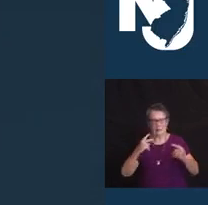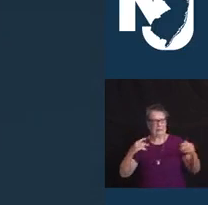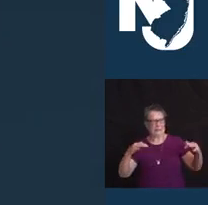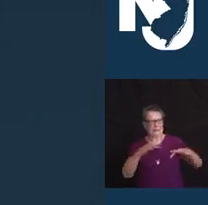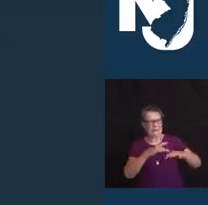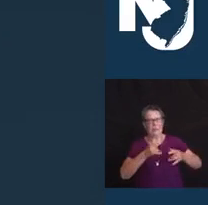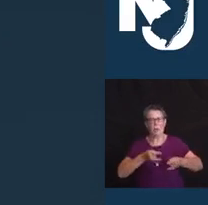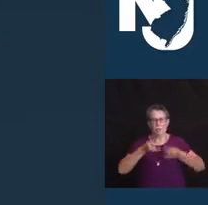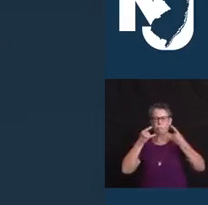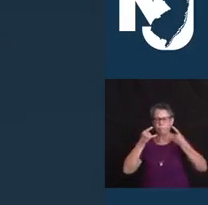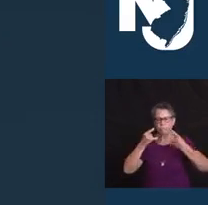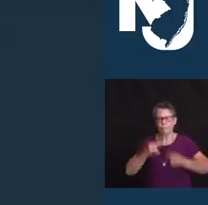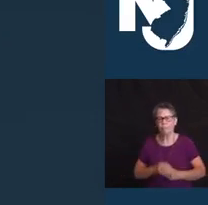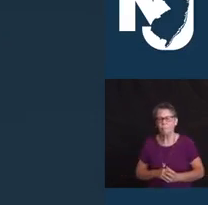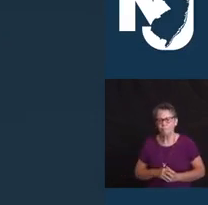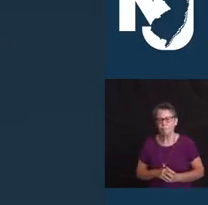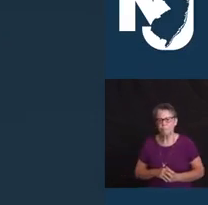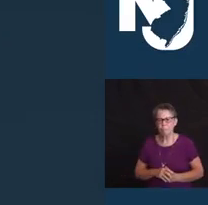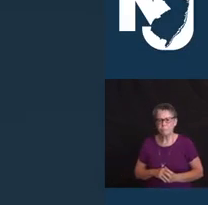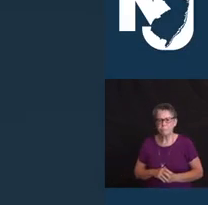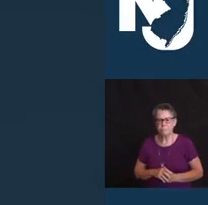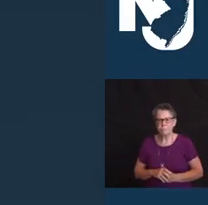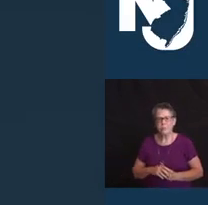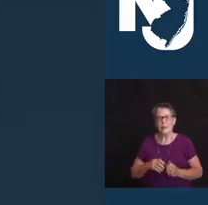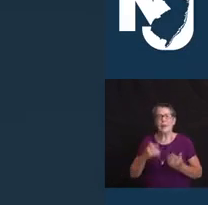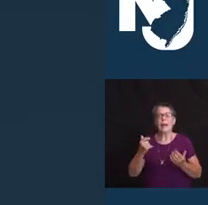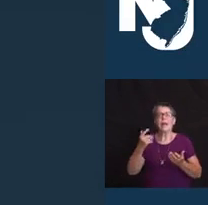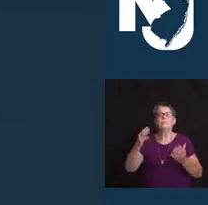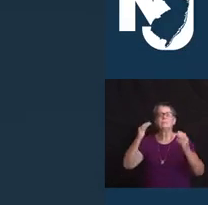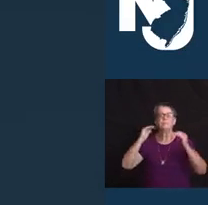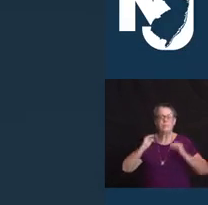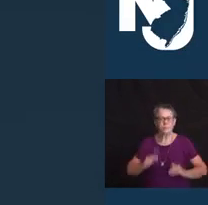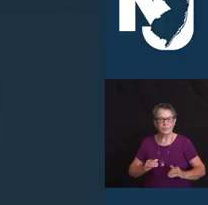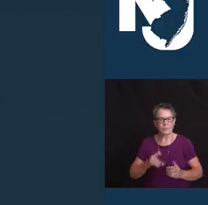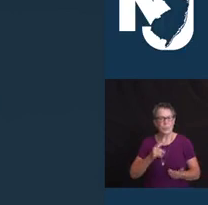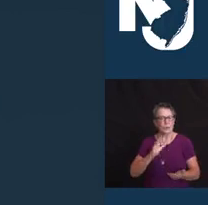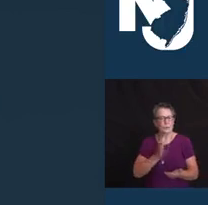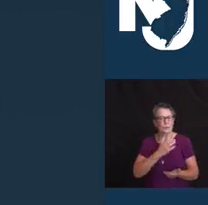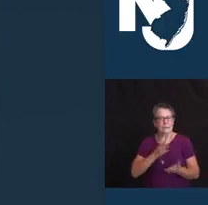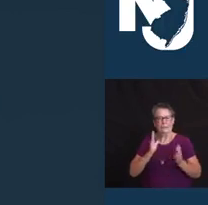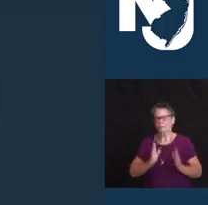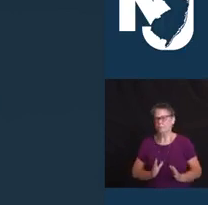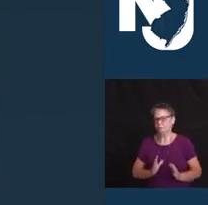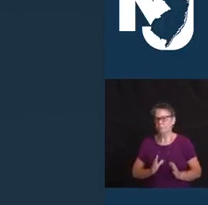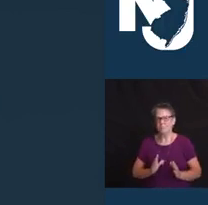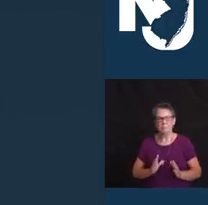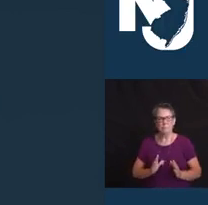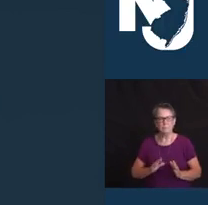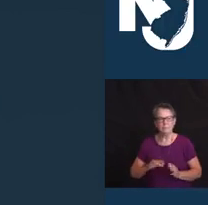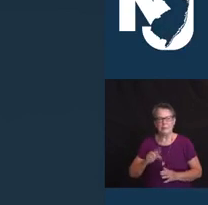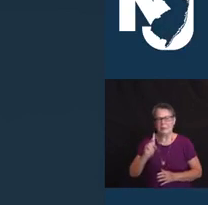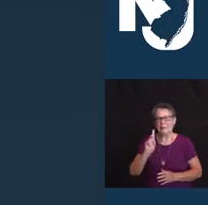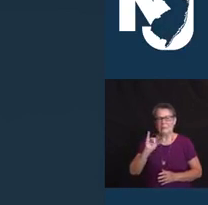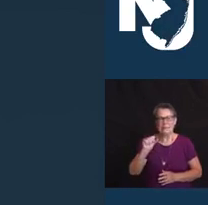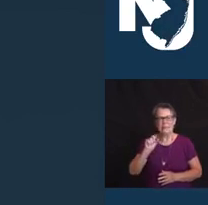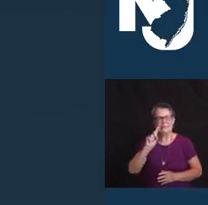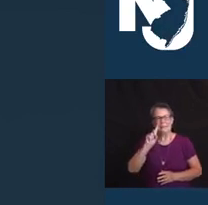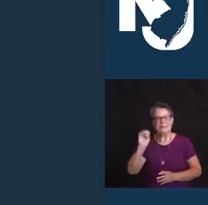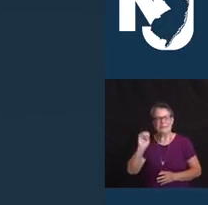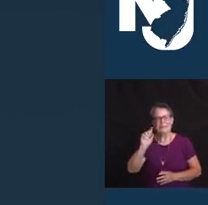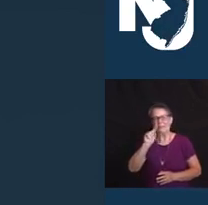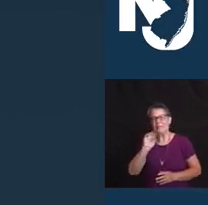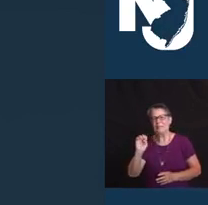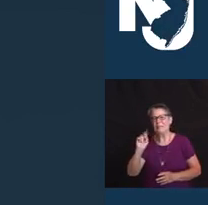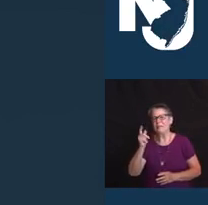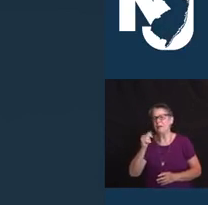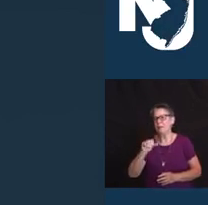want to go back to the topic of music. I would be remiss if I didn't acknowledge the passing over the weekend of this guy, Montclair's own Dennis D.T.